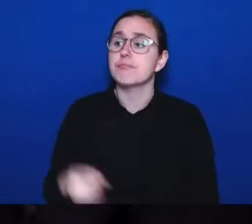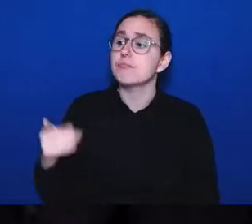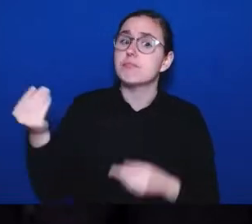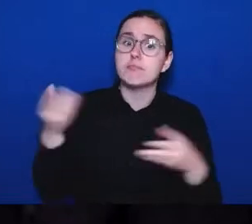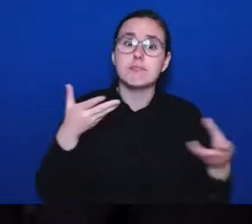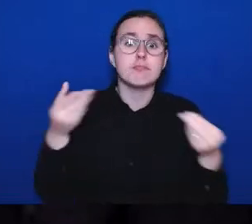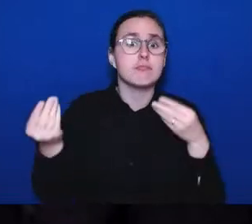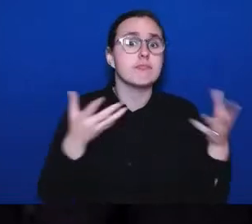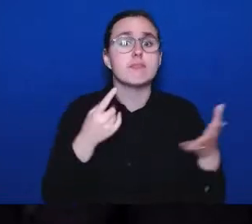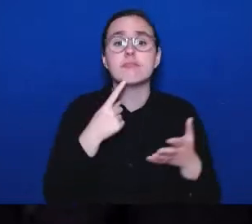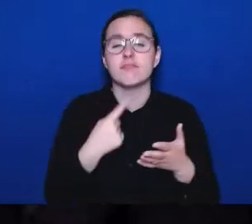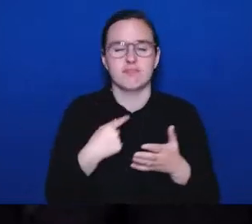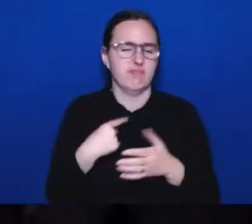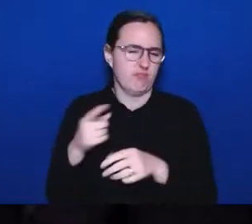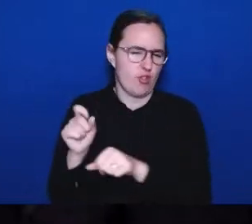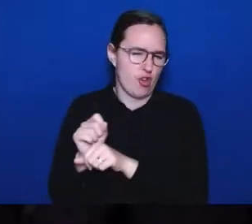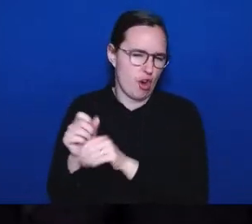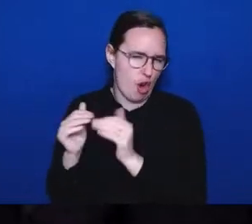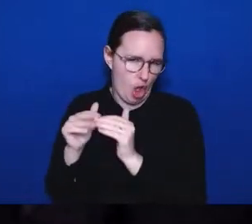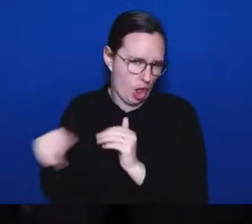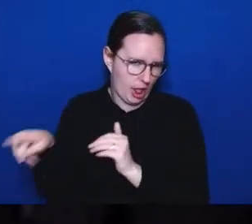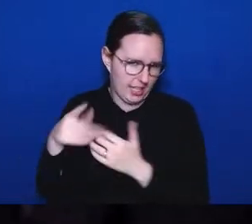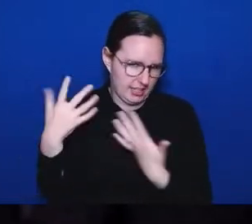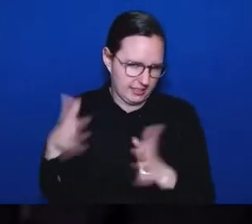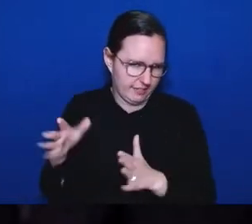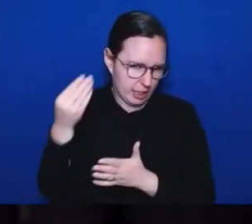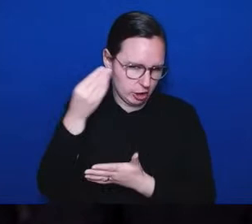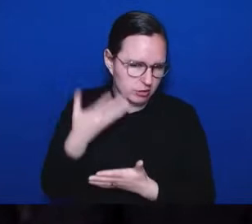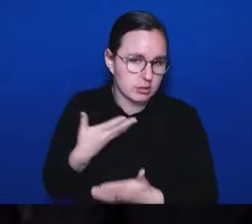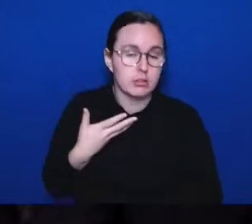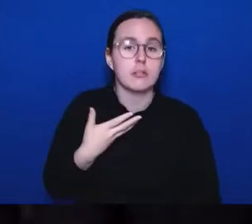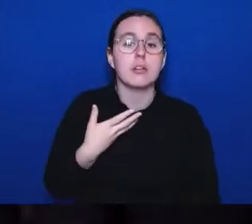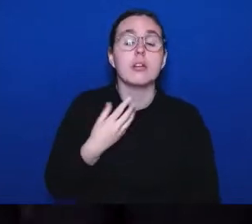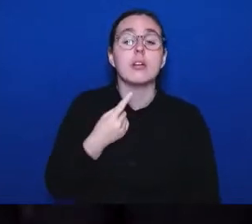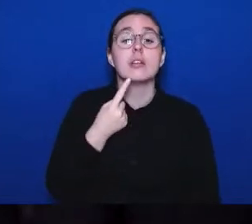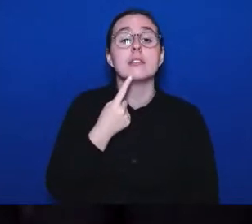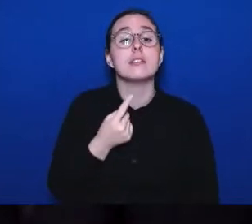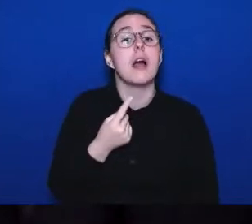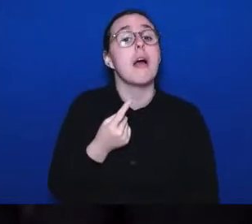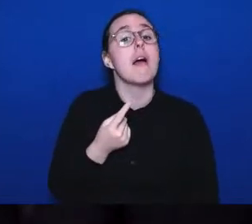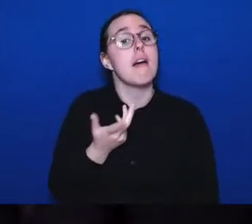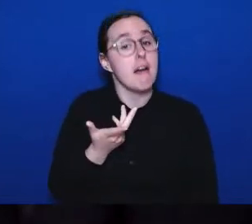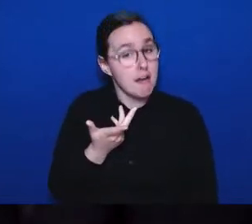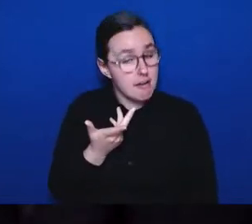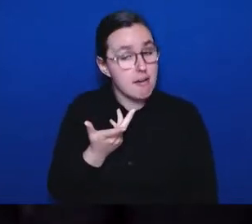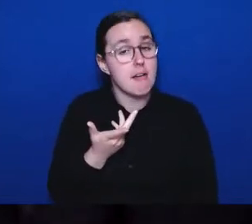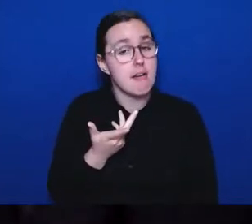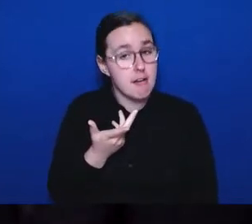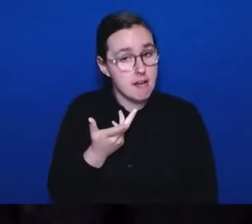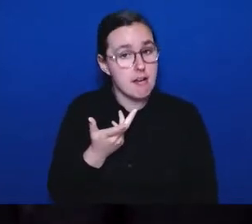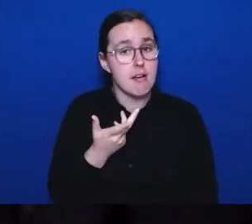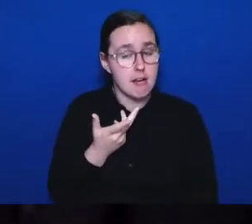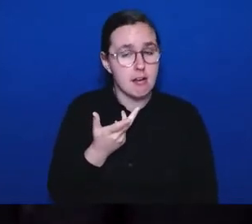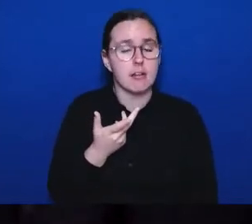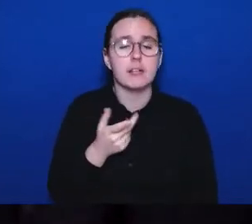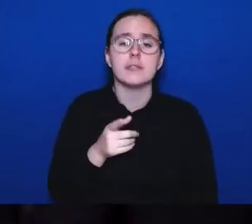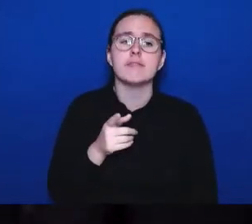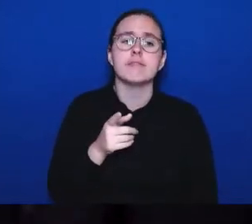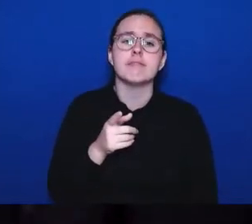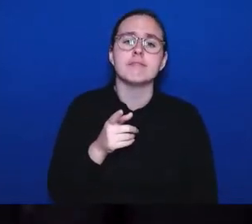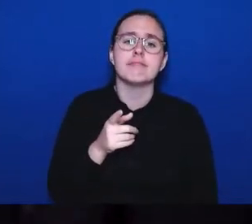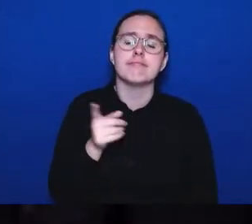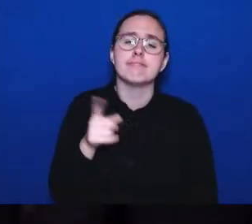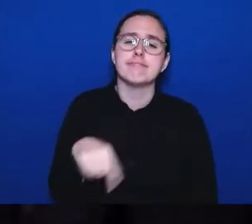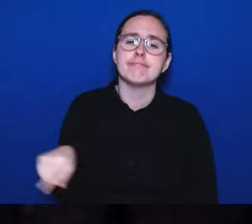from Doctors of BC. I've been hearing already, and I think the moral distress that when